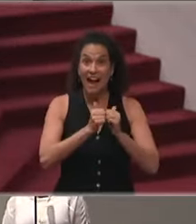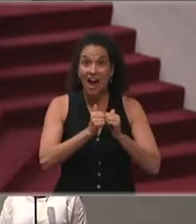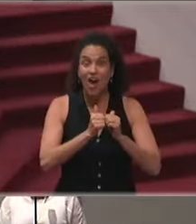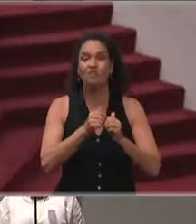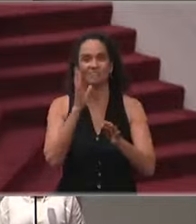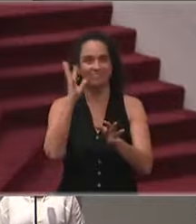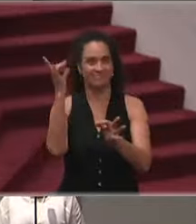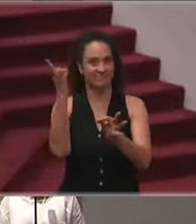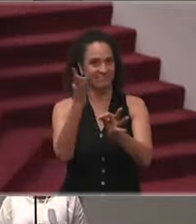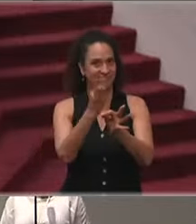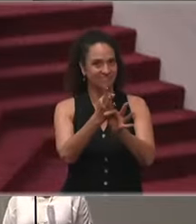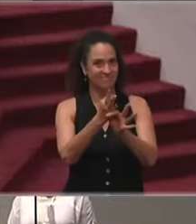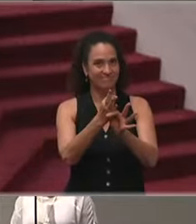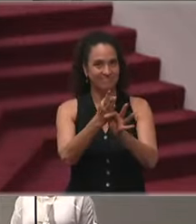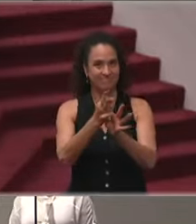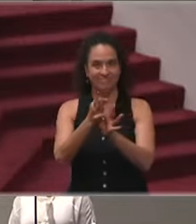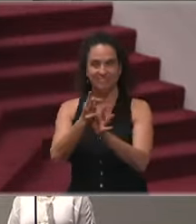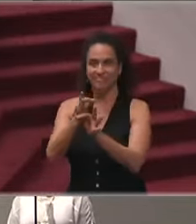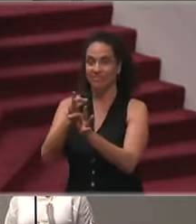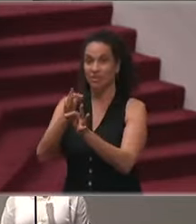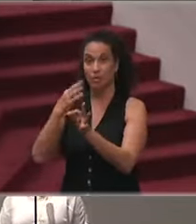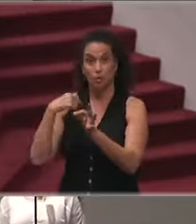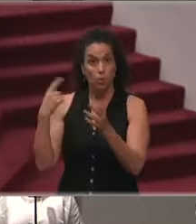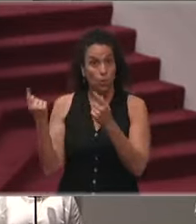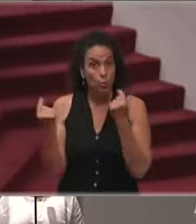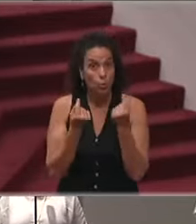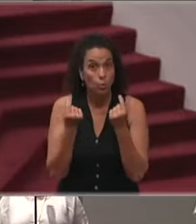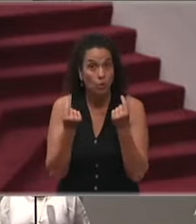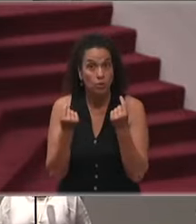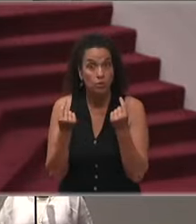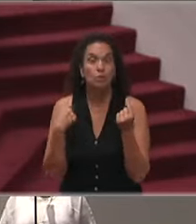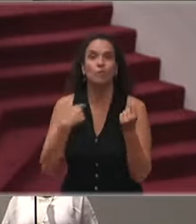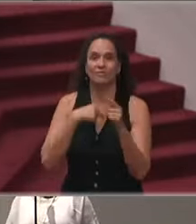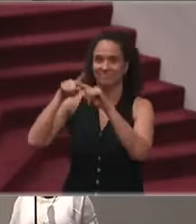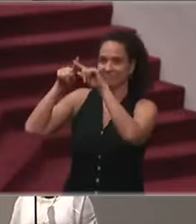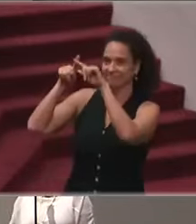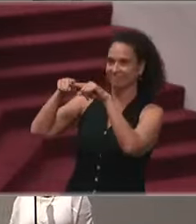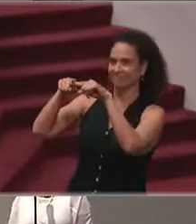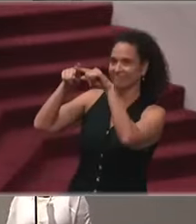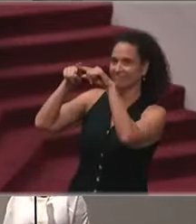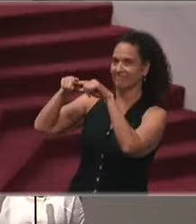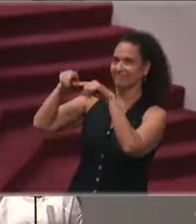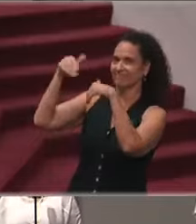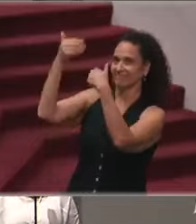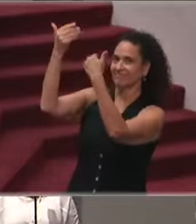Leaning on